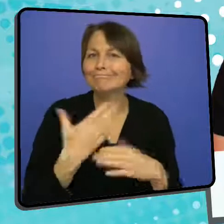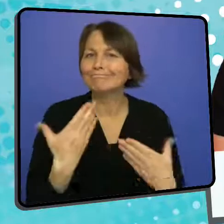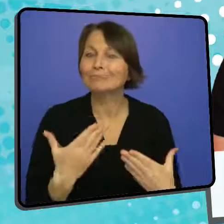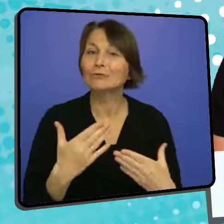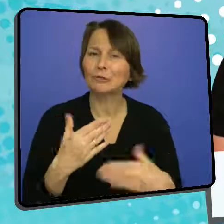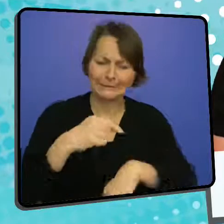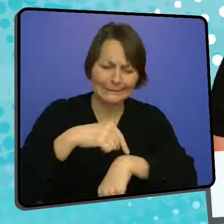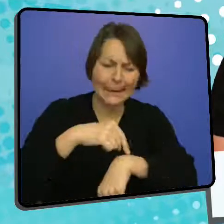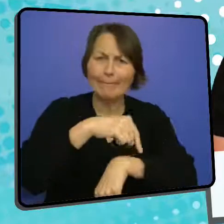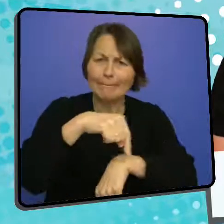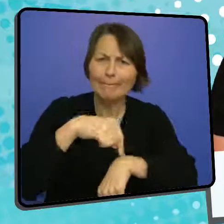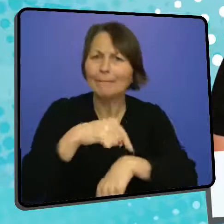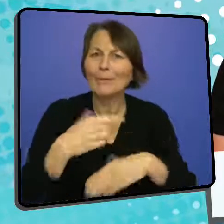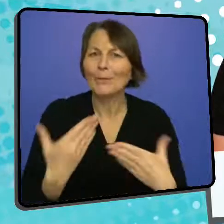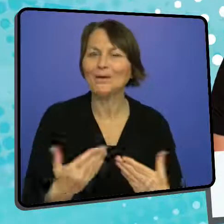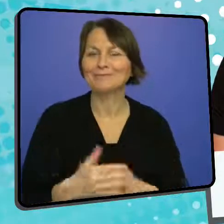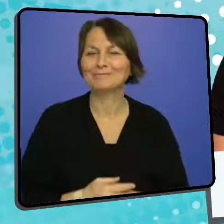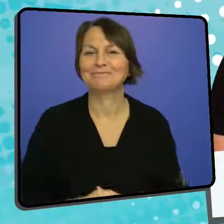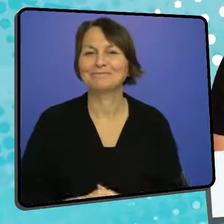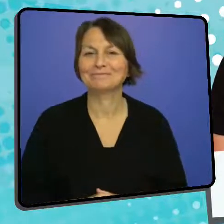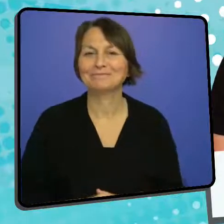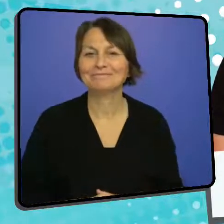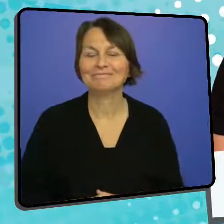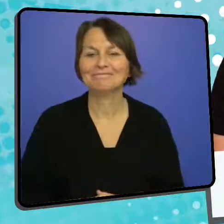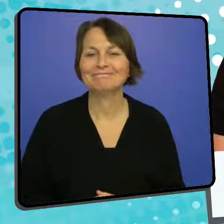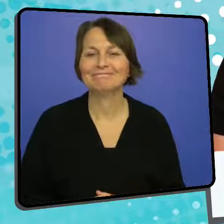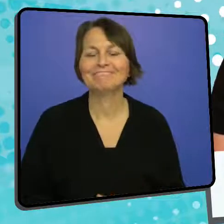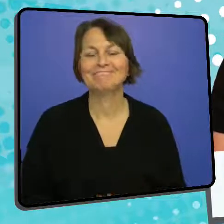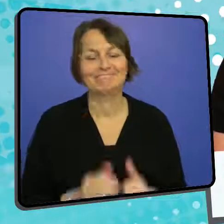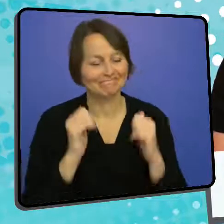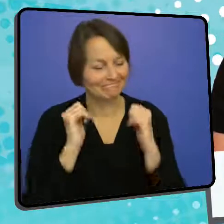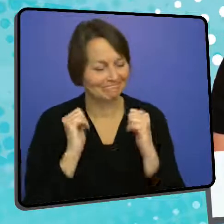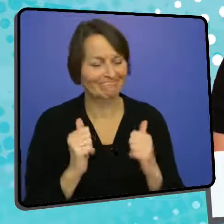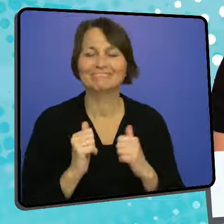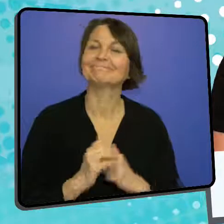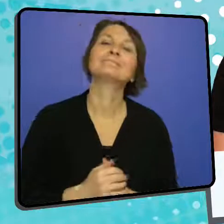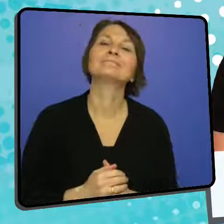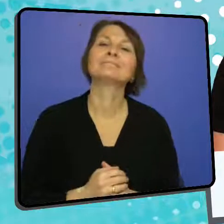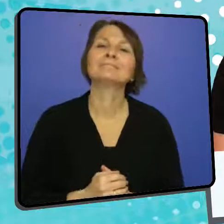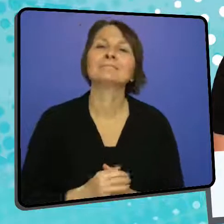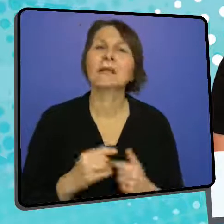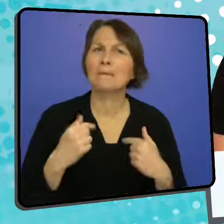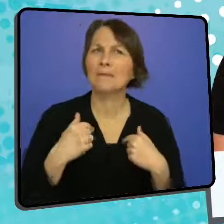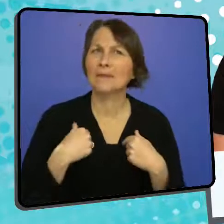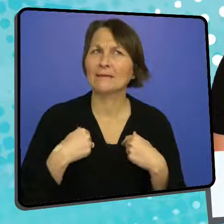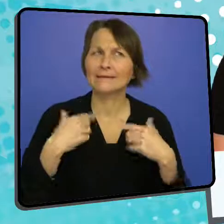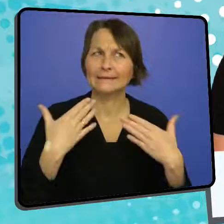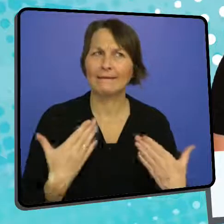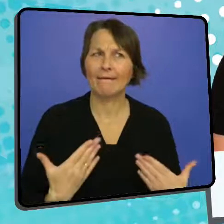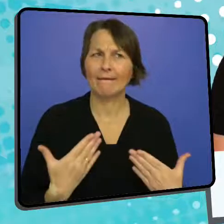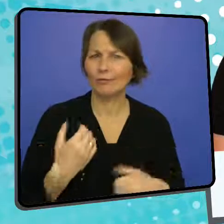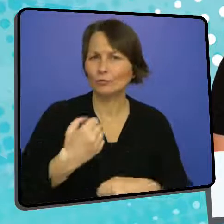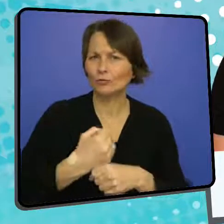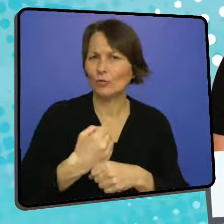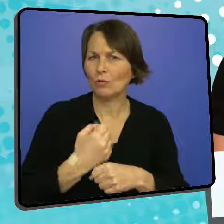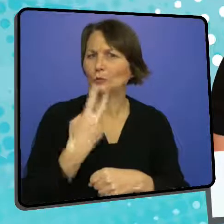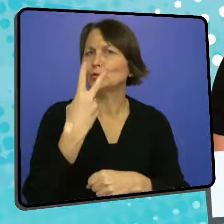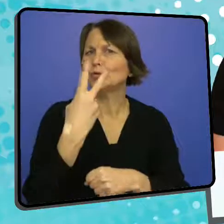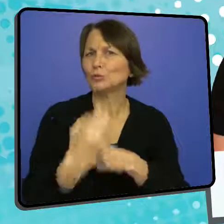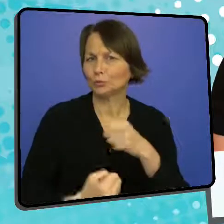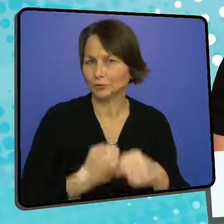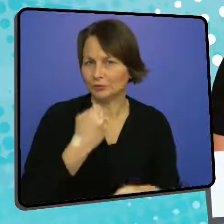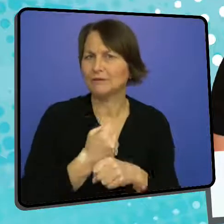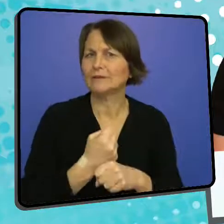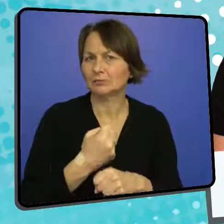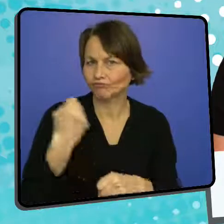on? Yeah. And I guess I've been in the job for nearly 2 years now. And when I started,